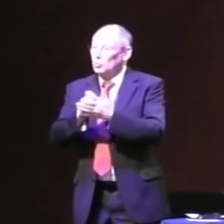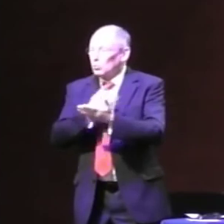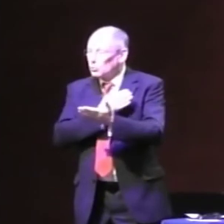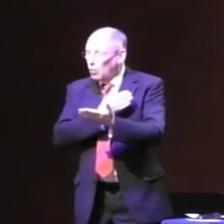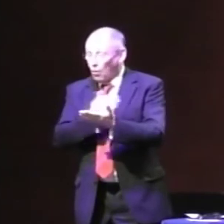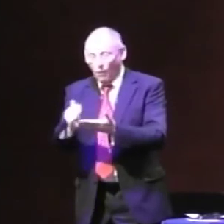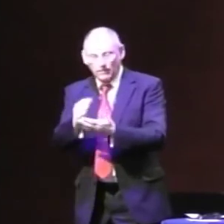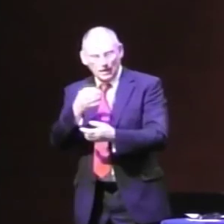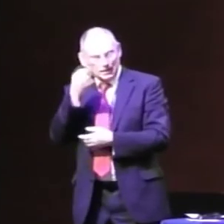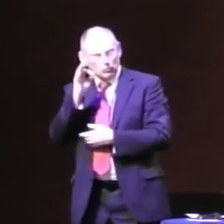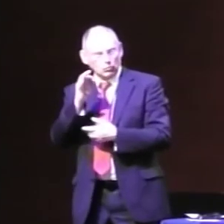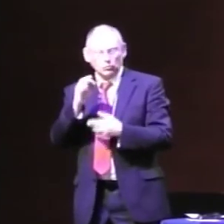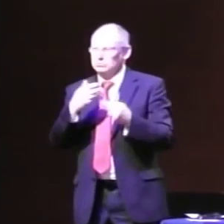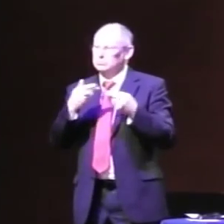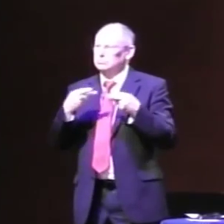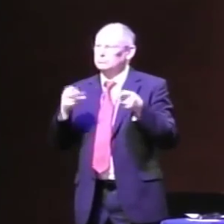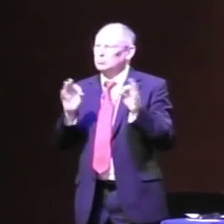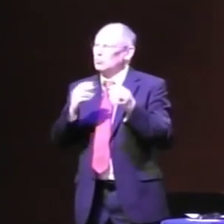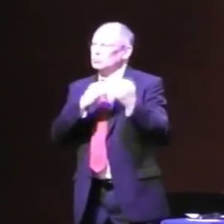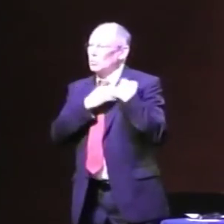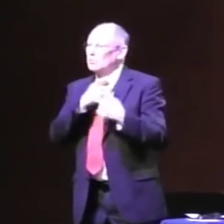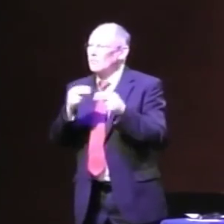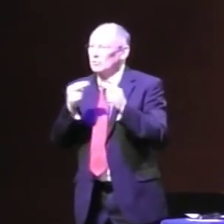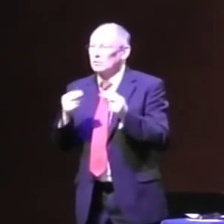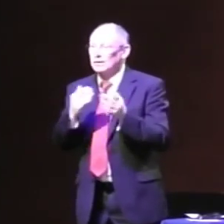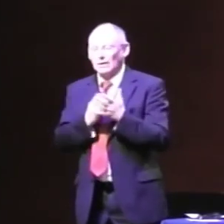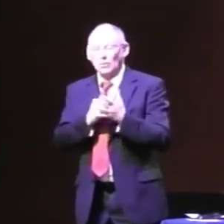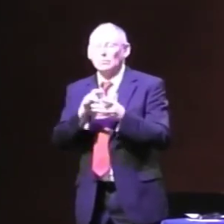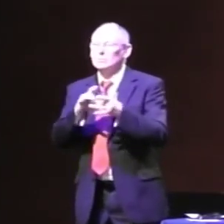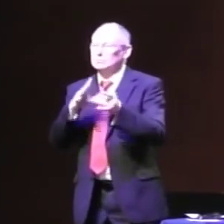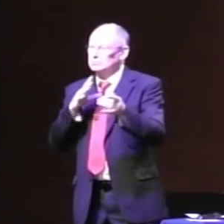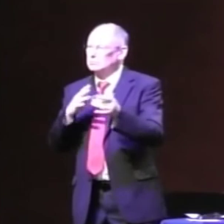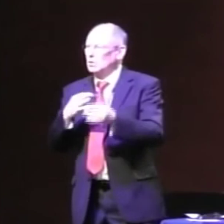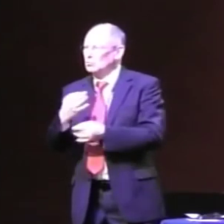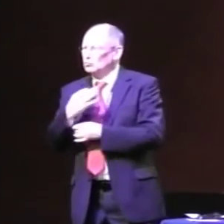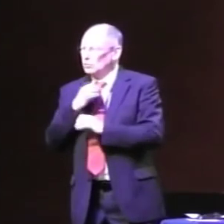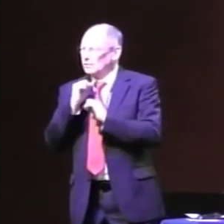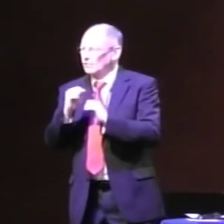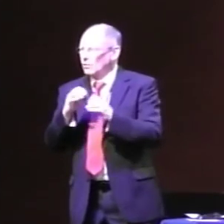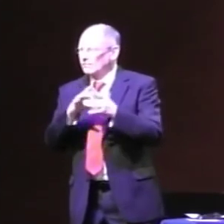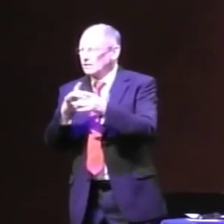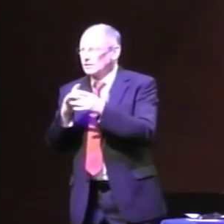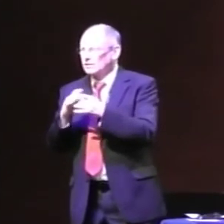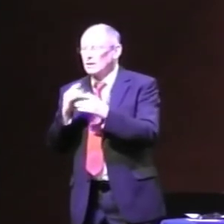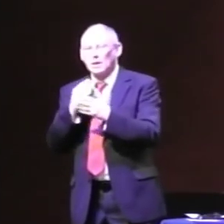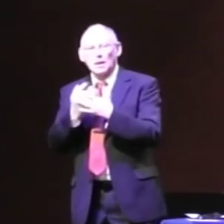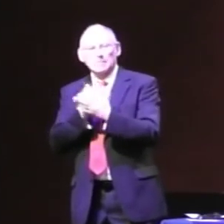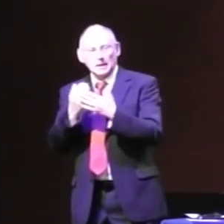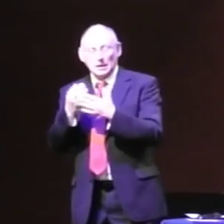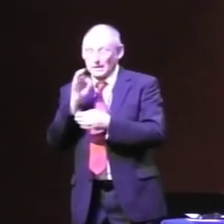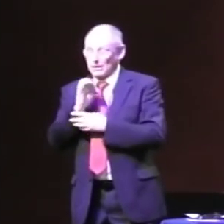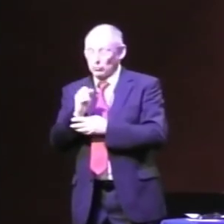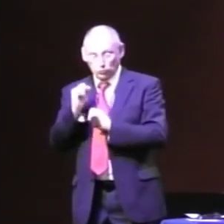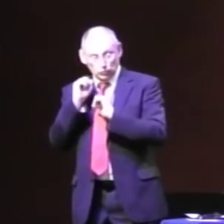lost responsibility for housing. Now we are at further risk as cuts to local government finances bite. Many councils seeking